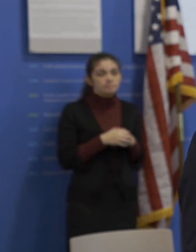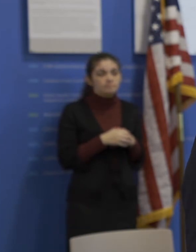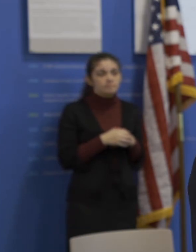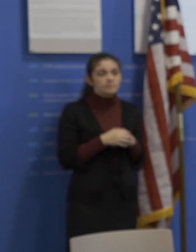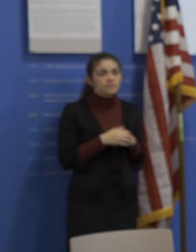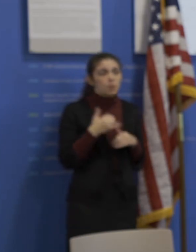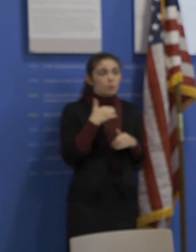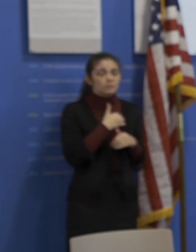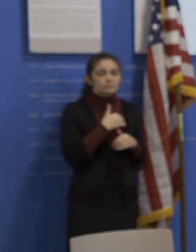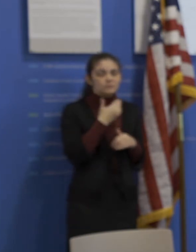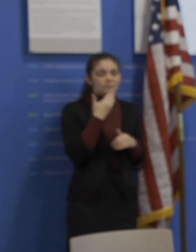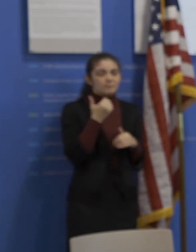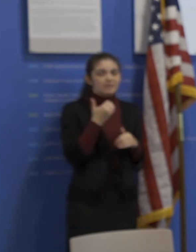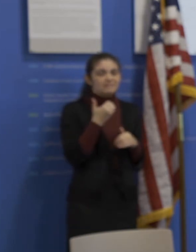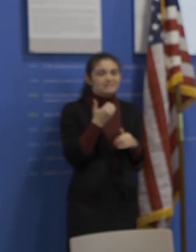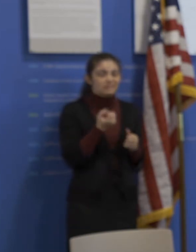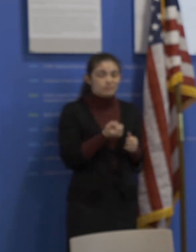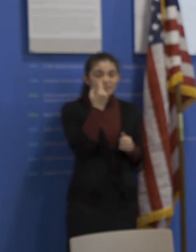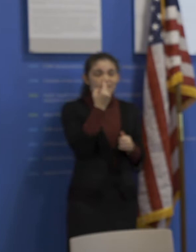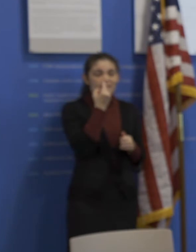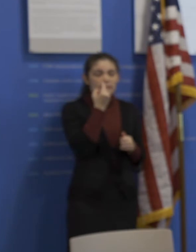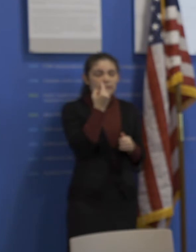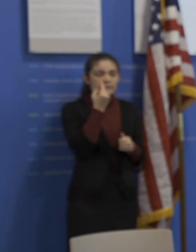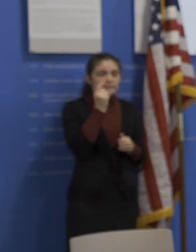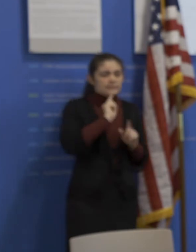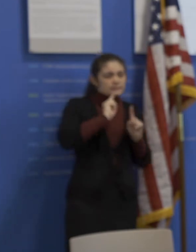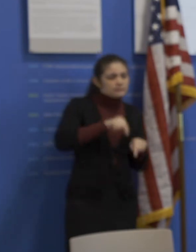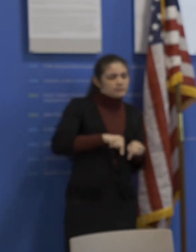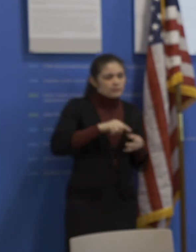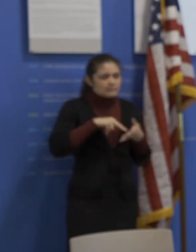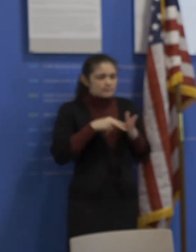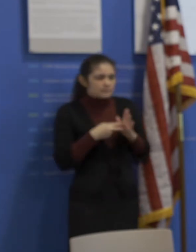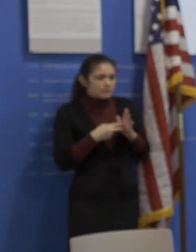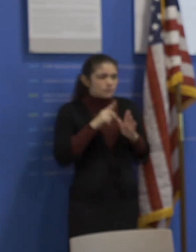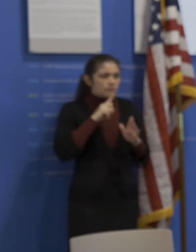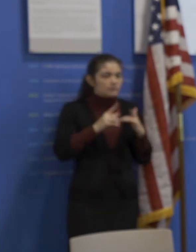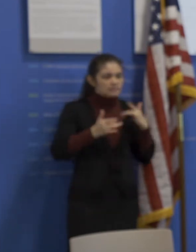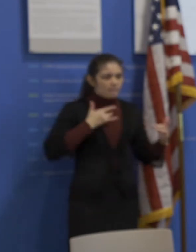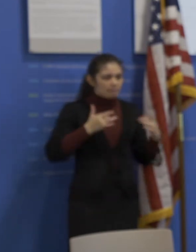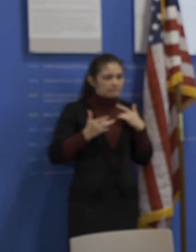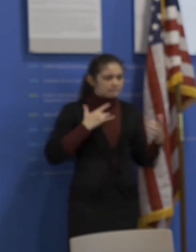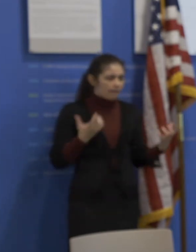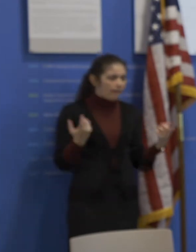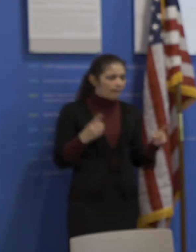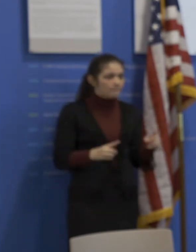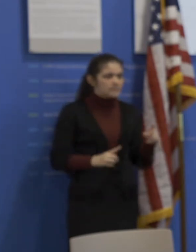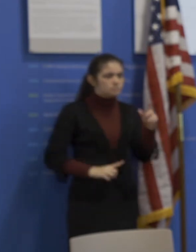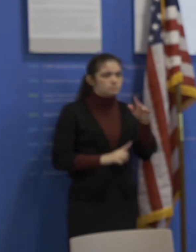So we're doing our best to interpret this order and respond to complaints that arise.